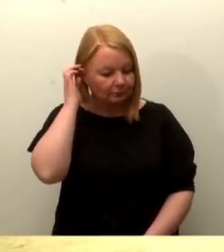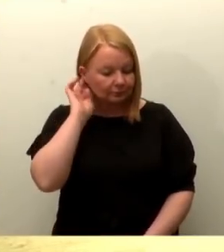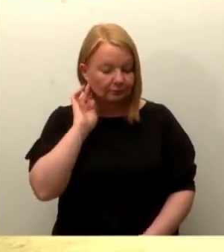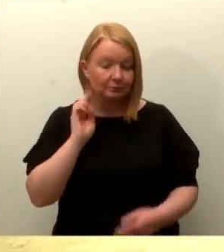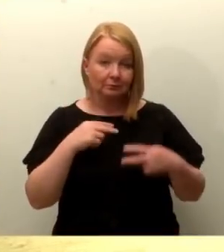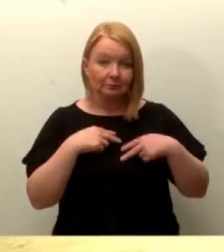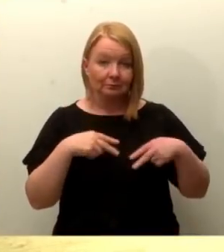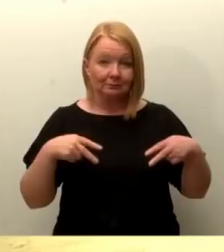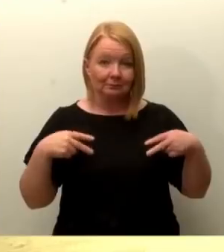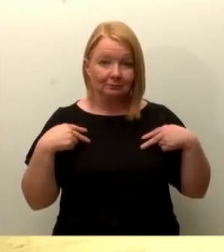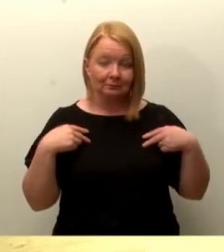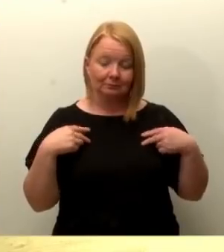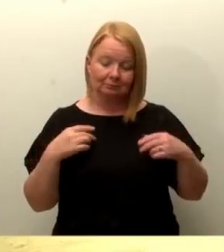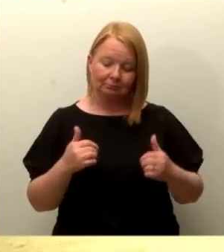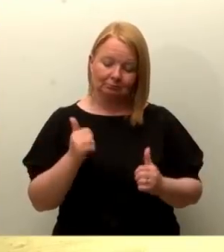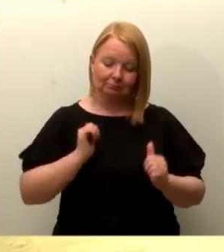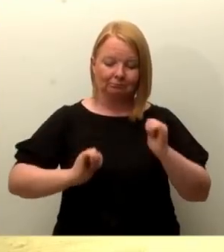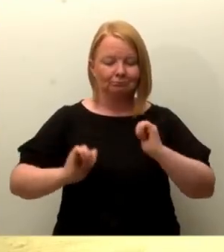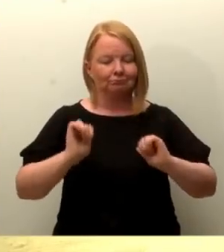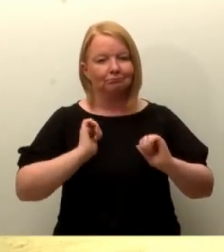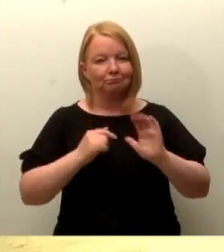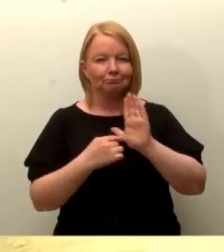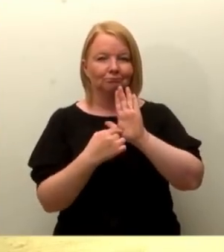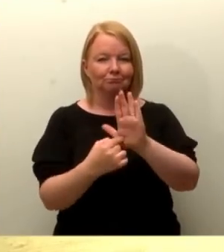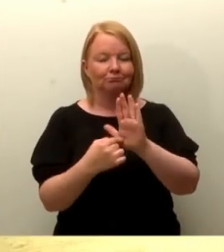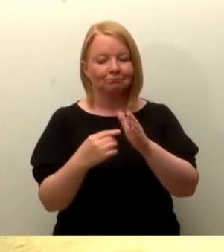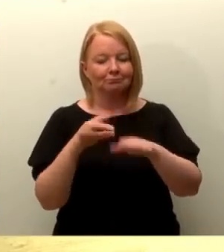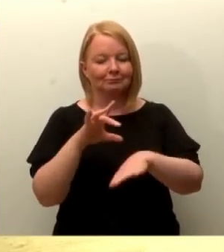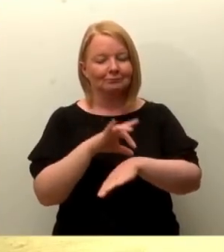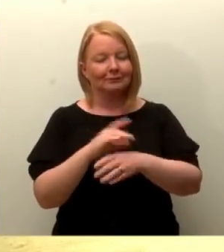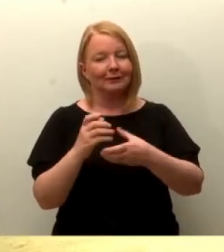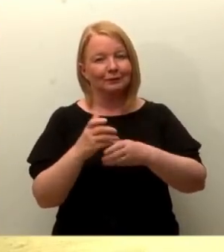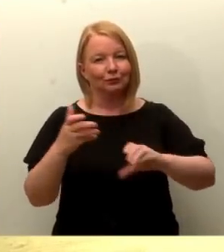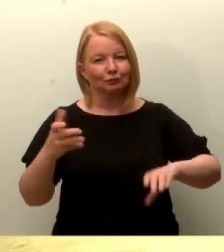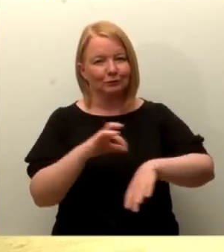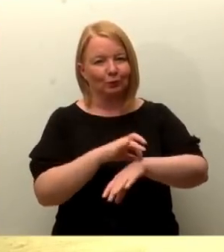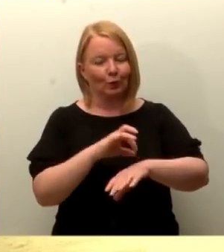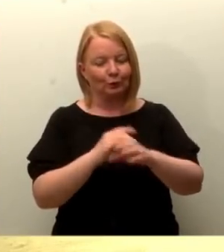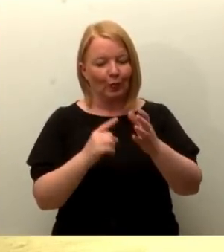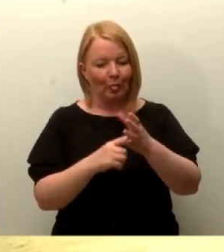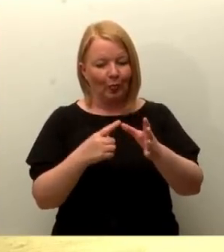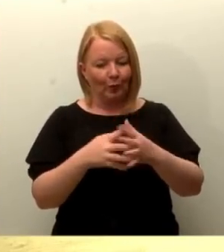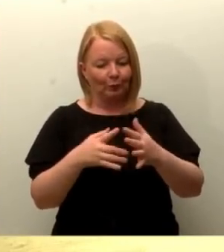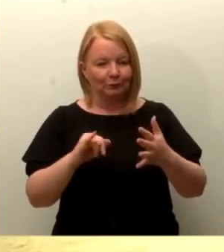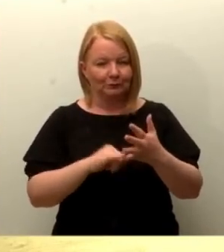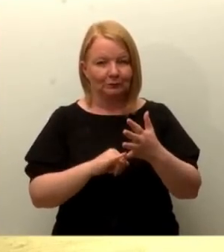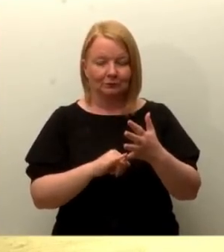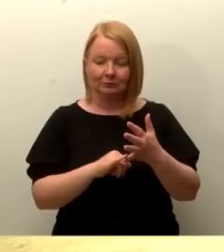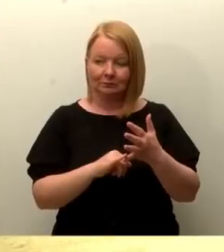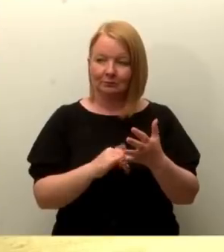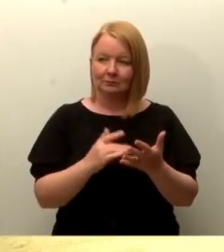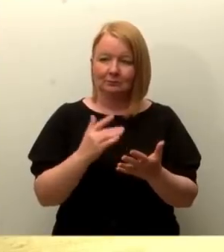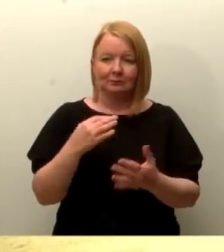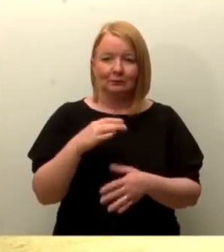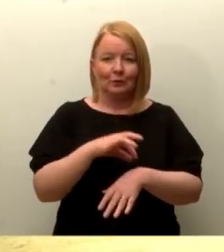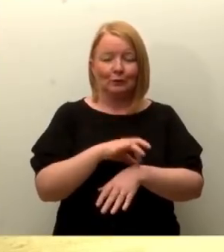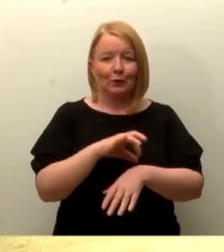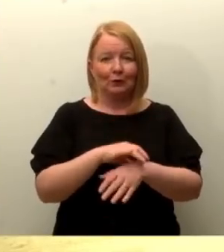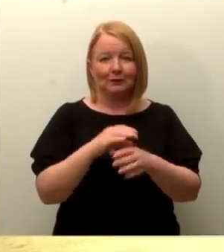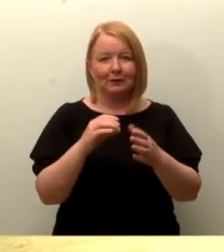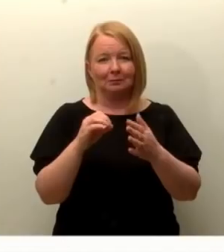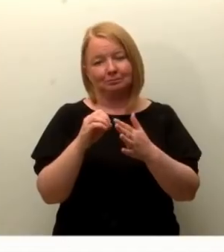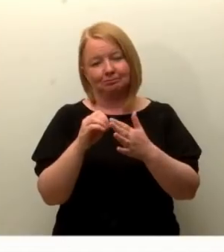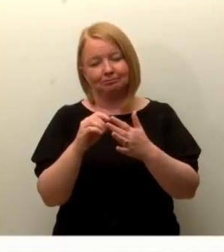Chancellor, I have the great honor to present for the degree of Doctor of Laws, honoris causa, Dr. Parag